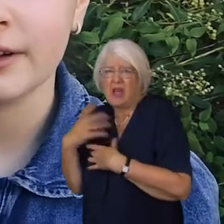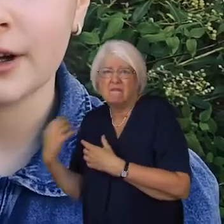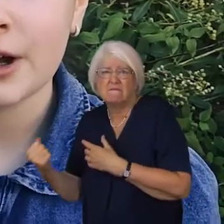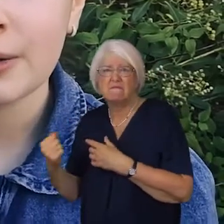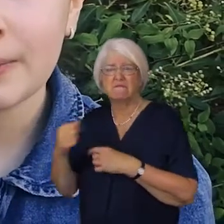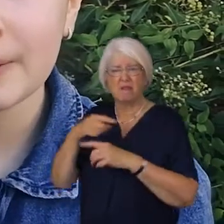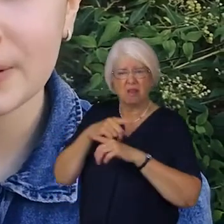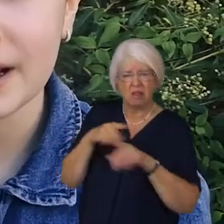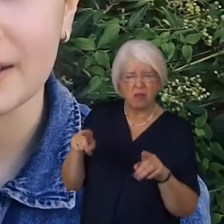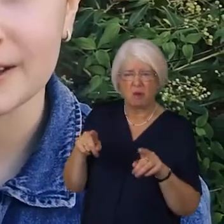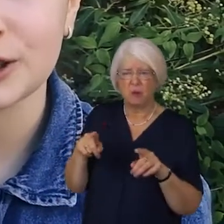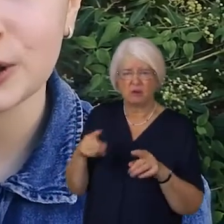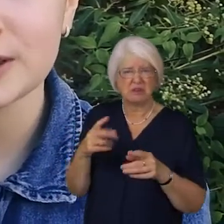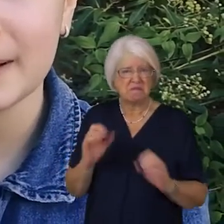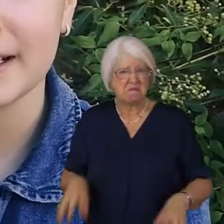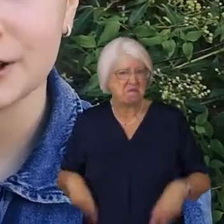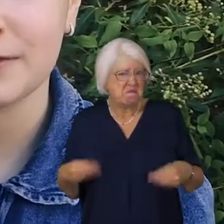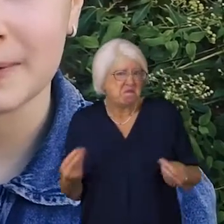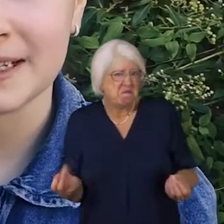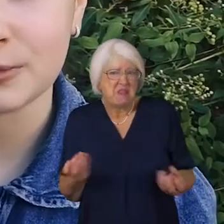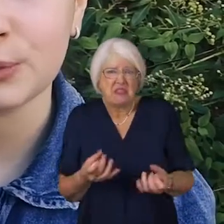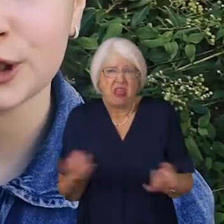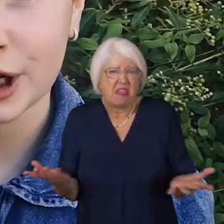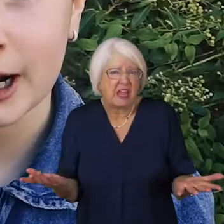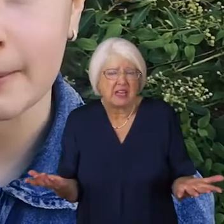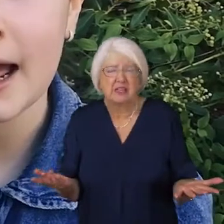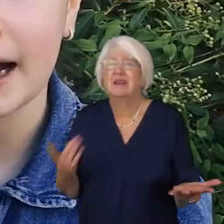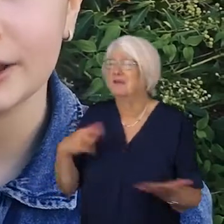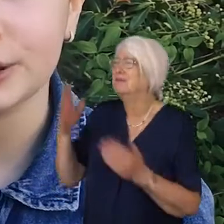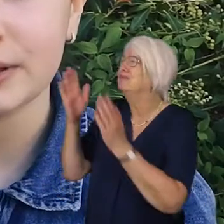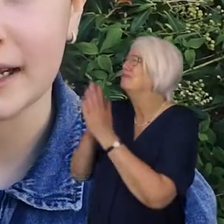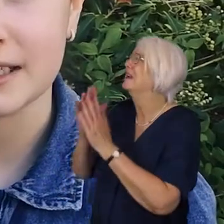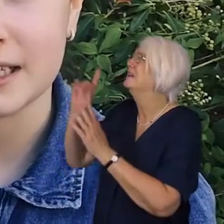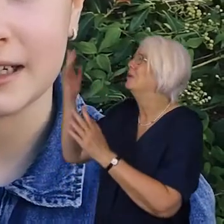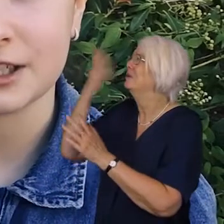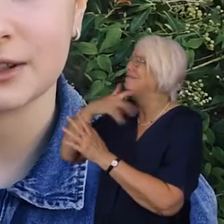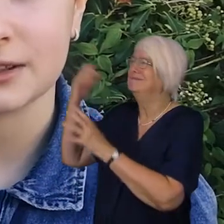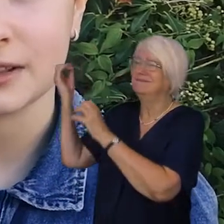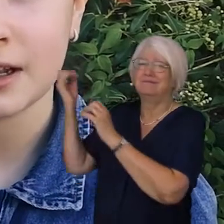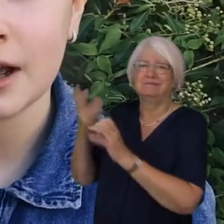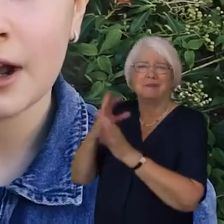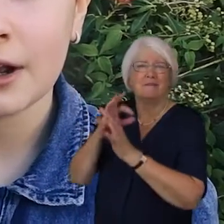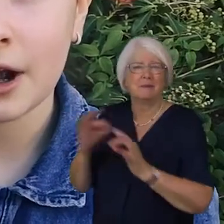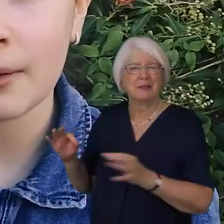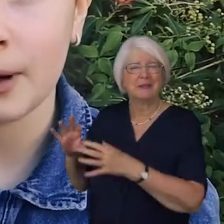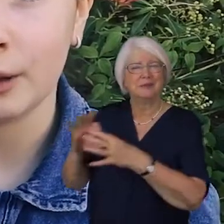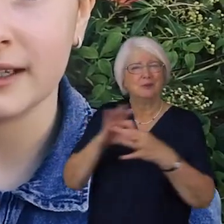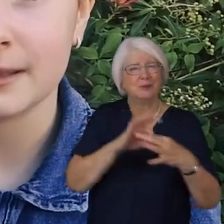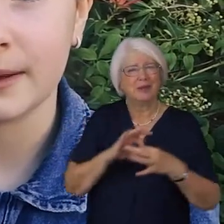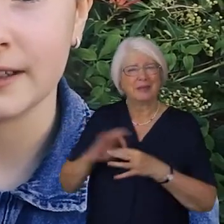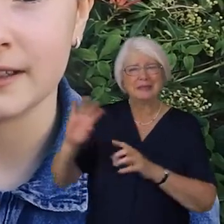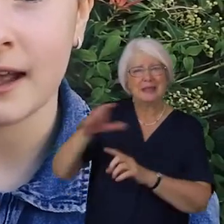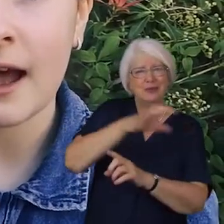nothing. We pray that your spirit of peace would come and unite the nations. Come,